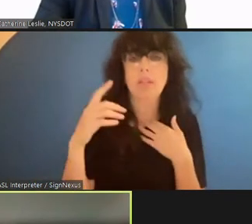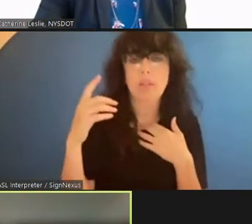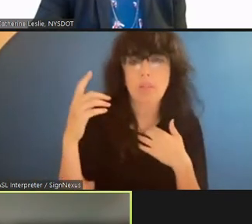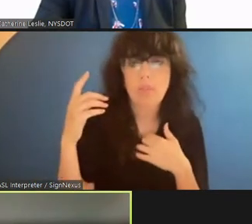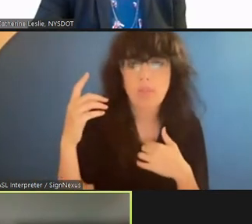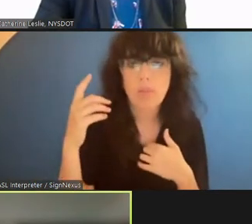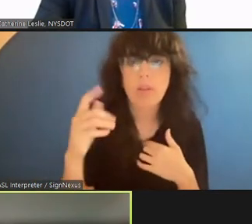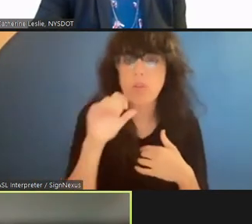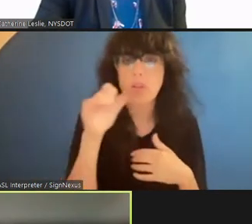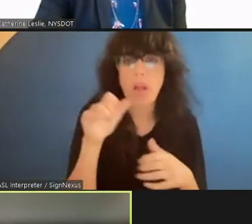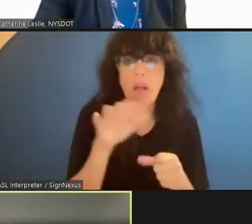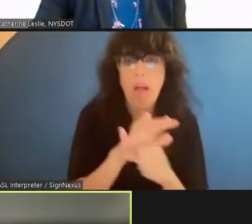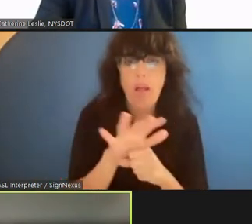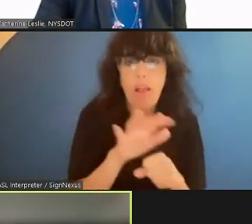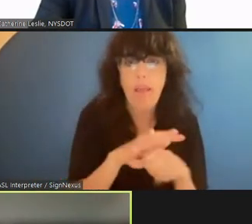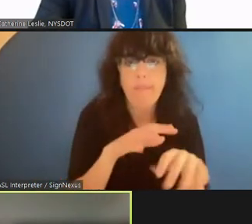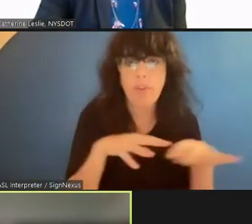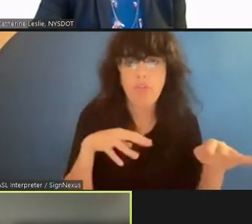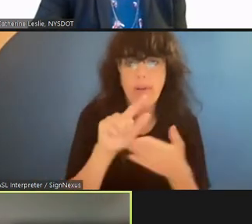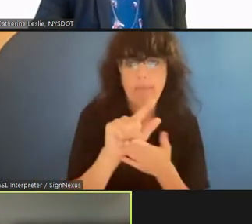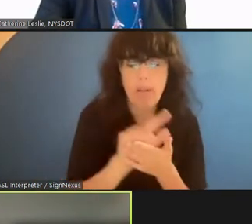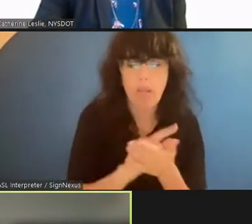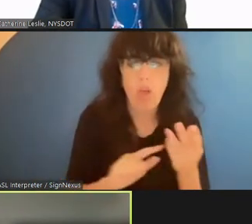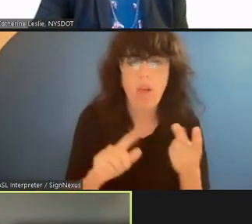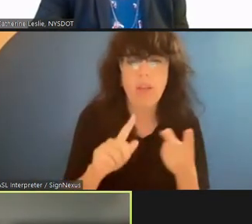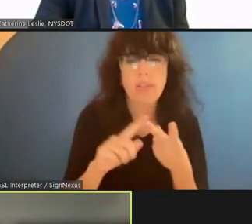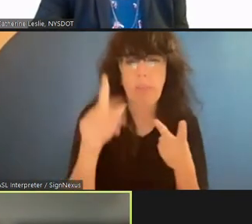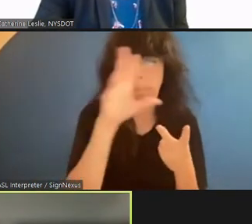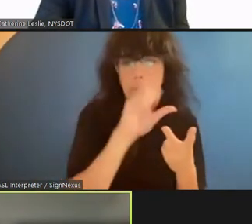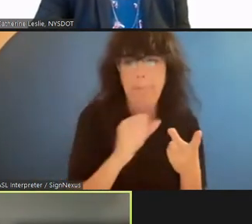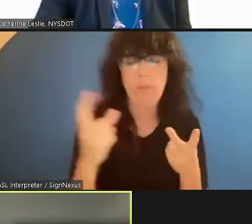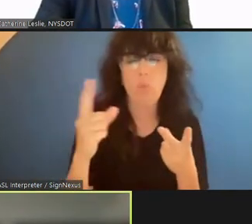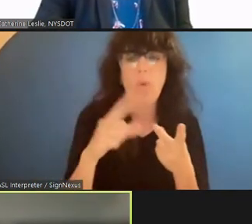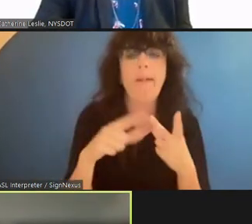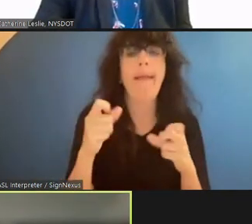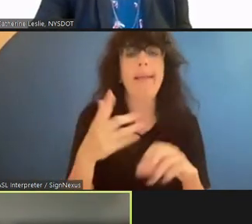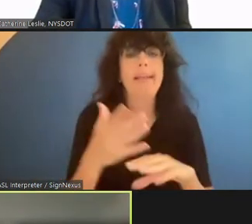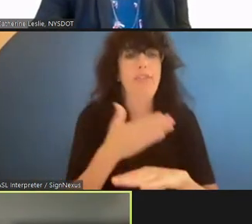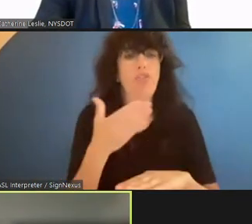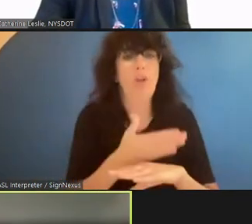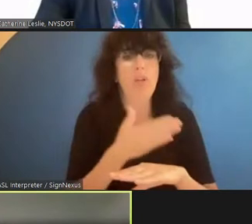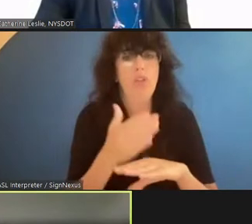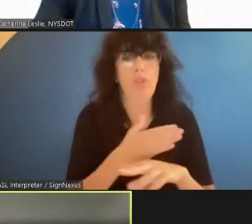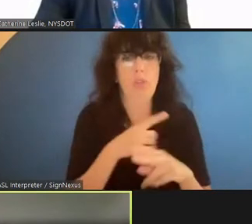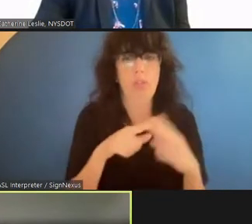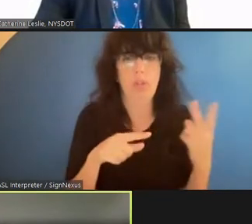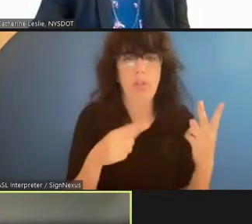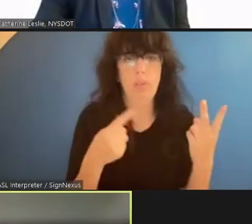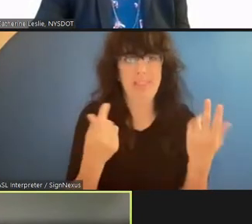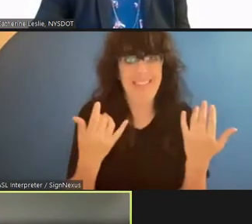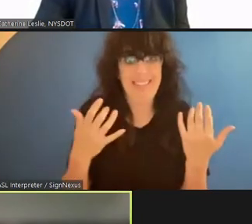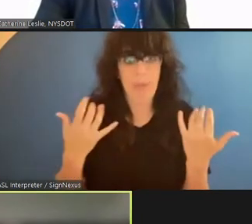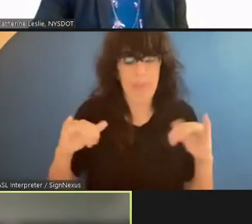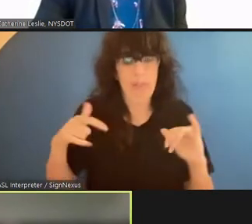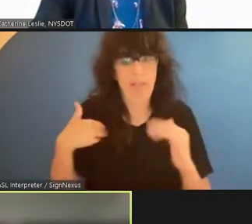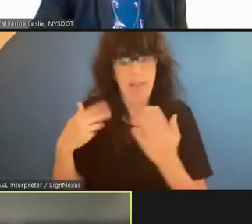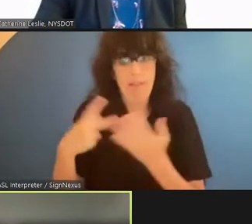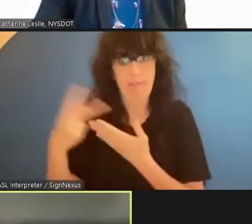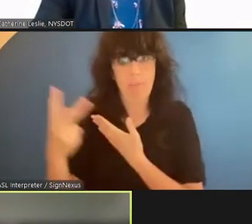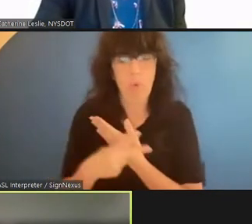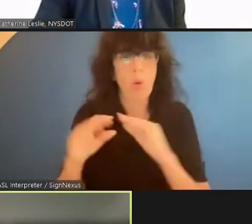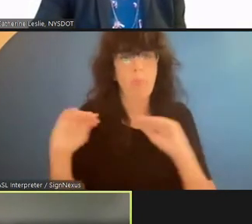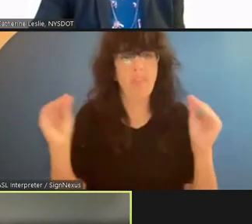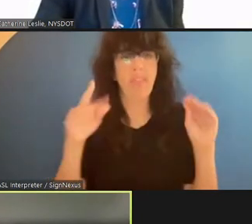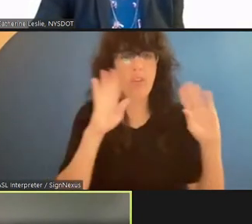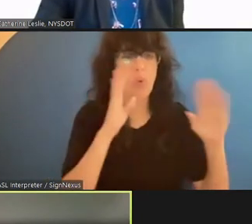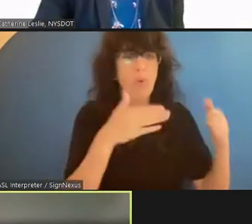lack of enforcement of traffic laws and construction yet we have a program here that does nothing to address